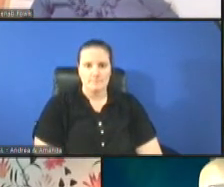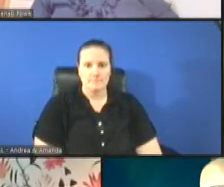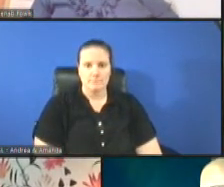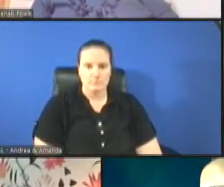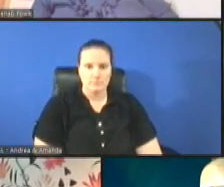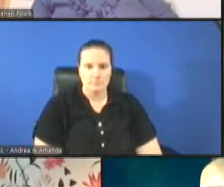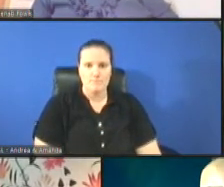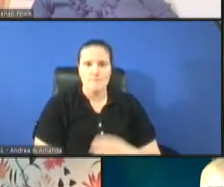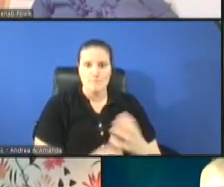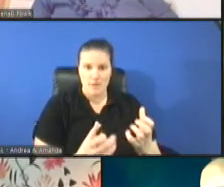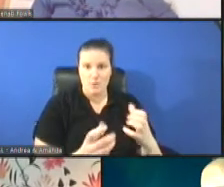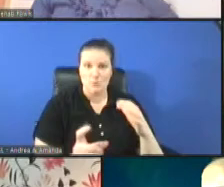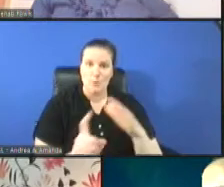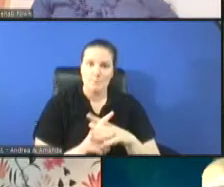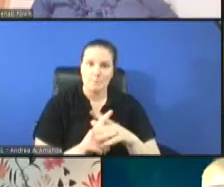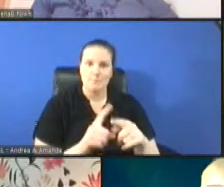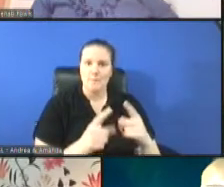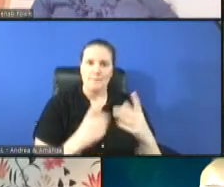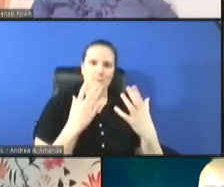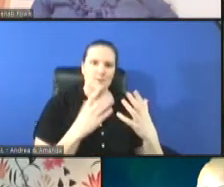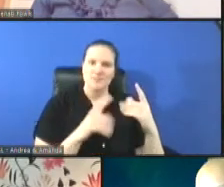he did want to be here, but unfortunately could not.